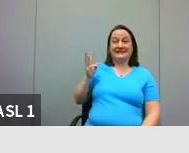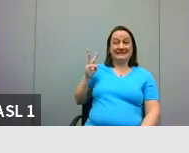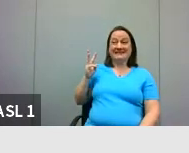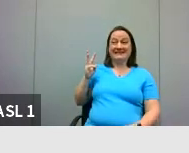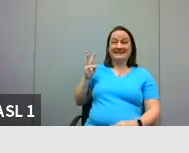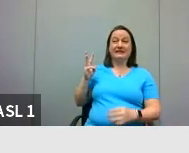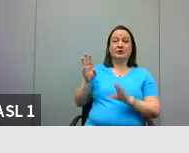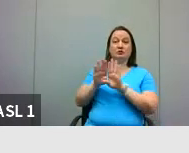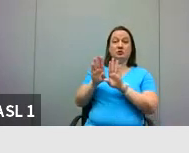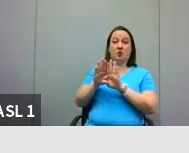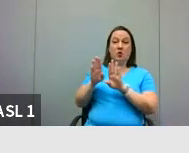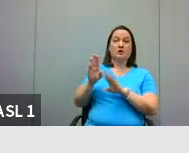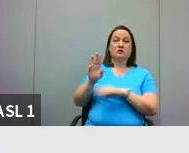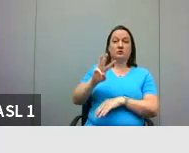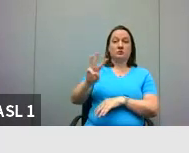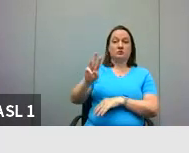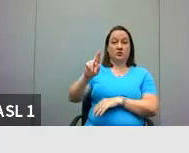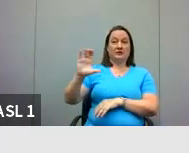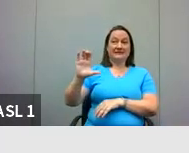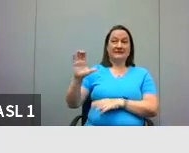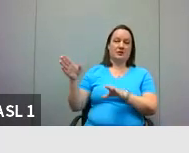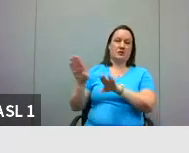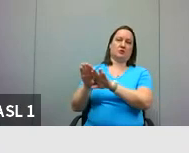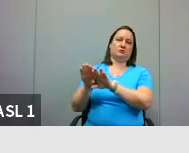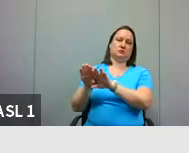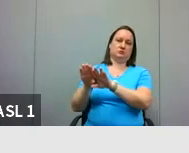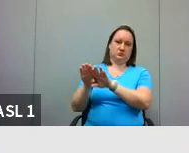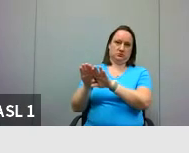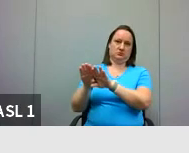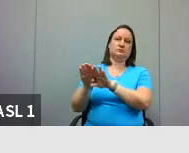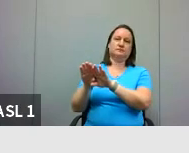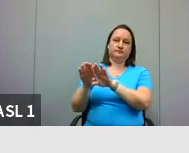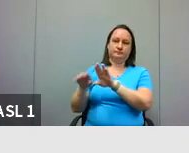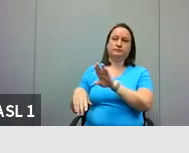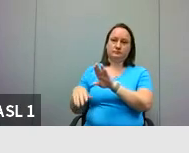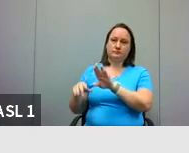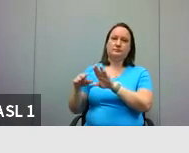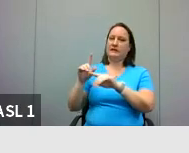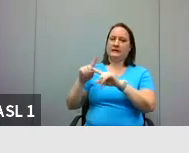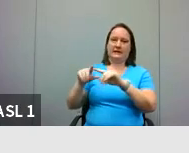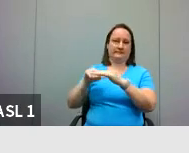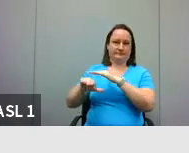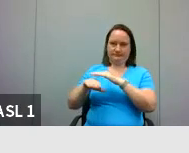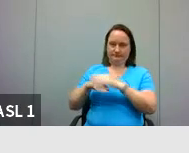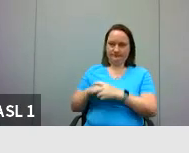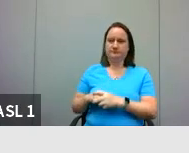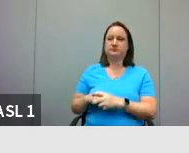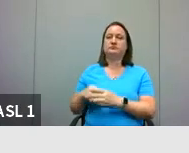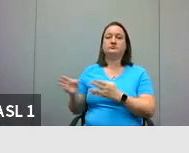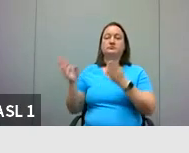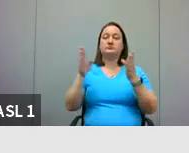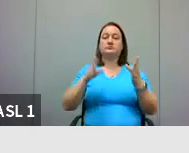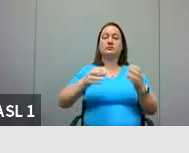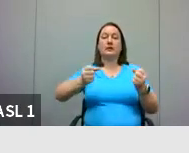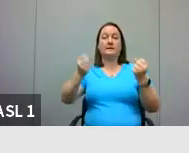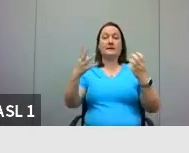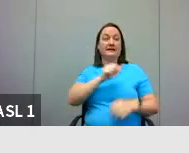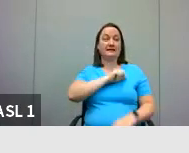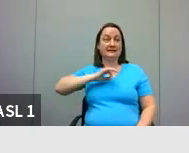to Wilson Workforce and Rehabilitation Center, and a number of our staff